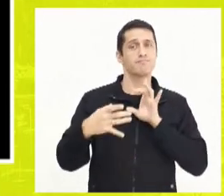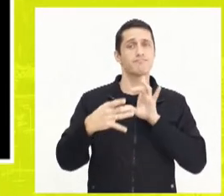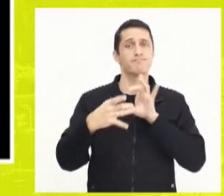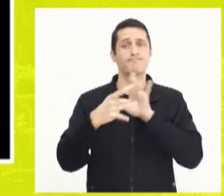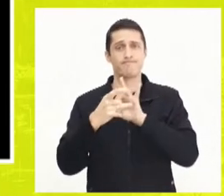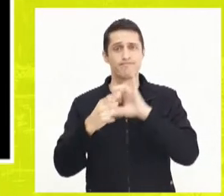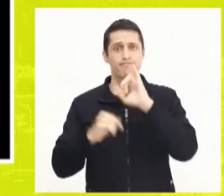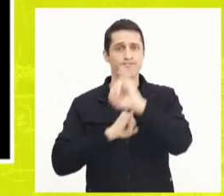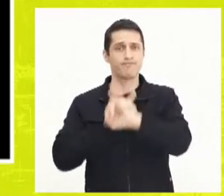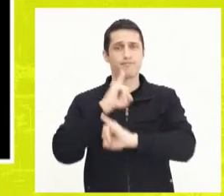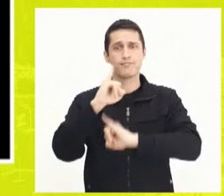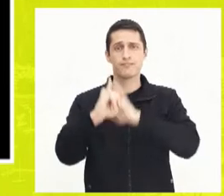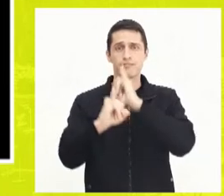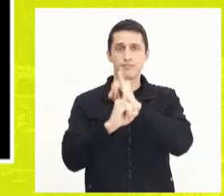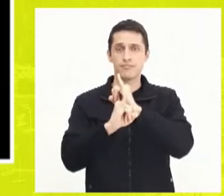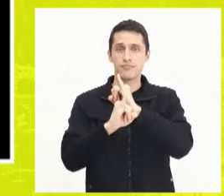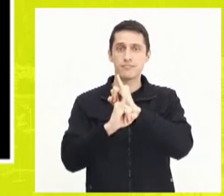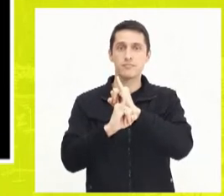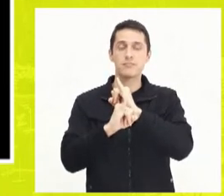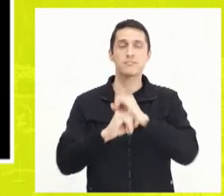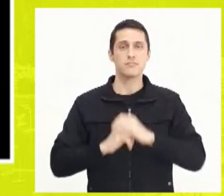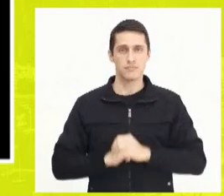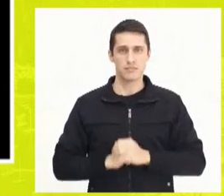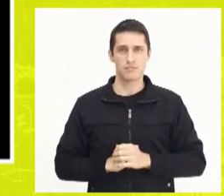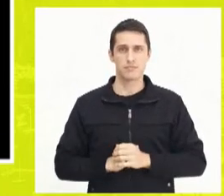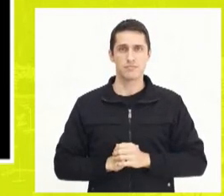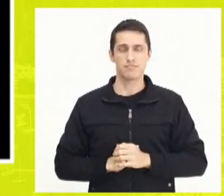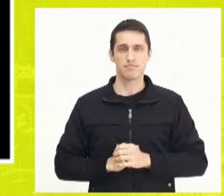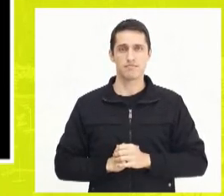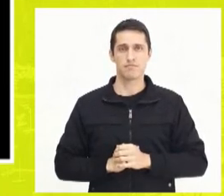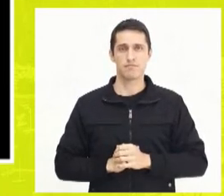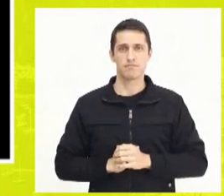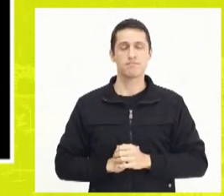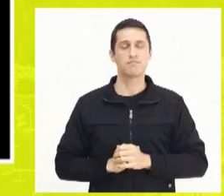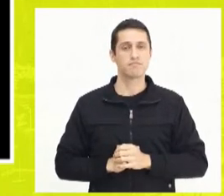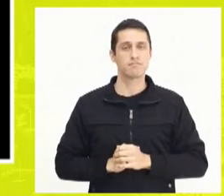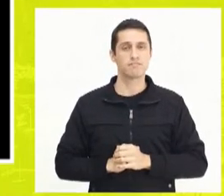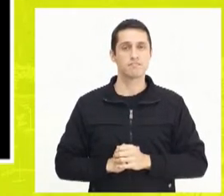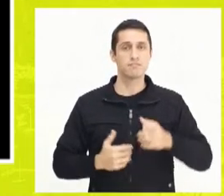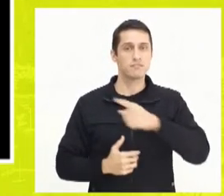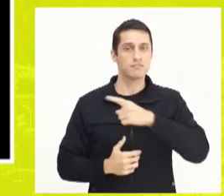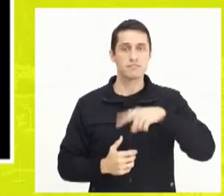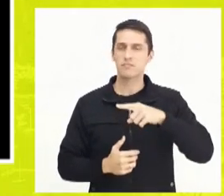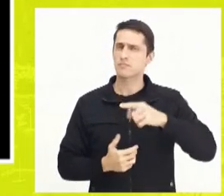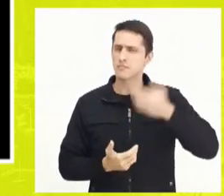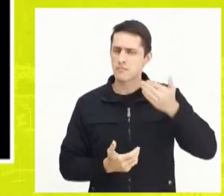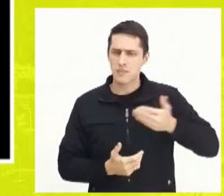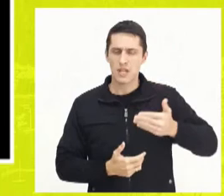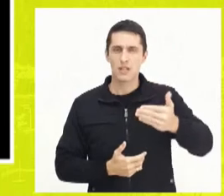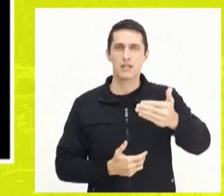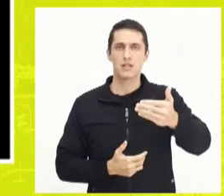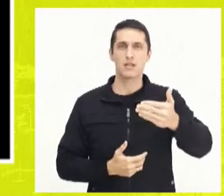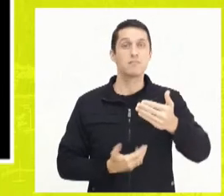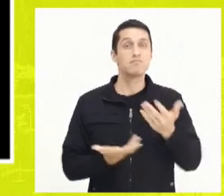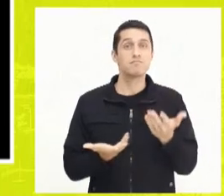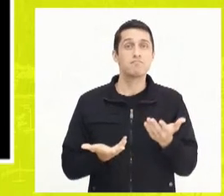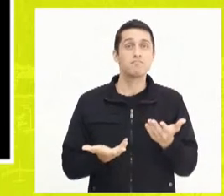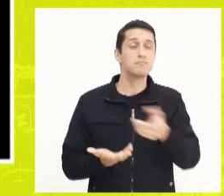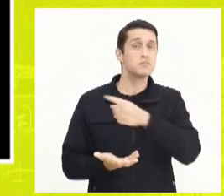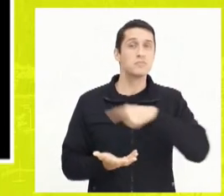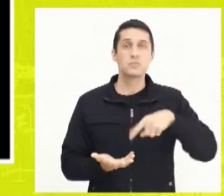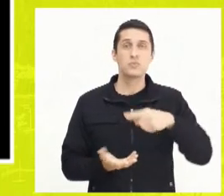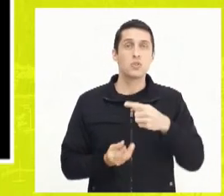are deeply inserted in that we do this every day